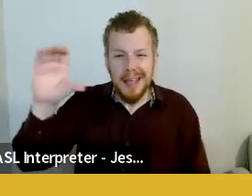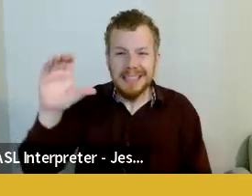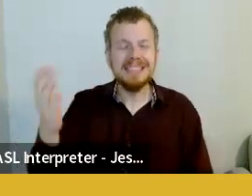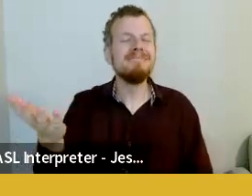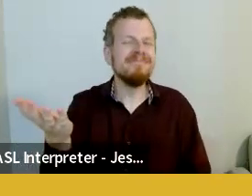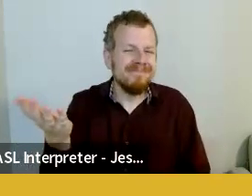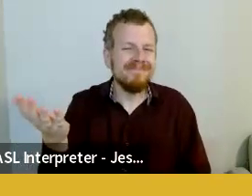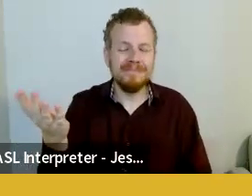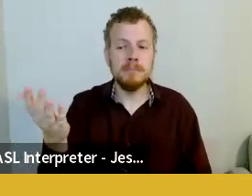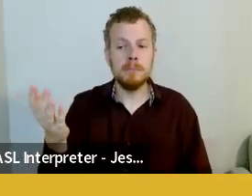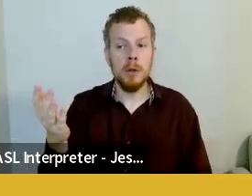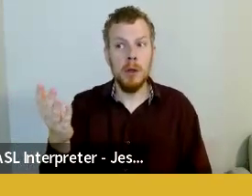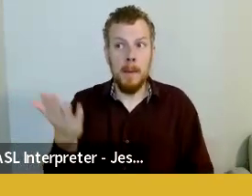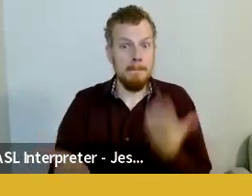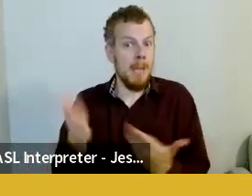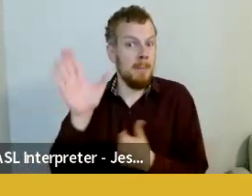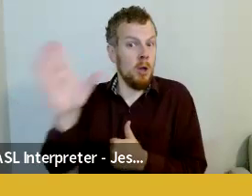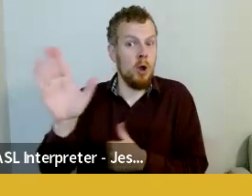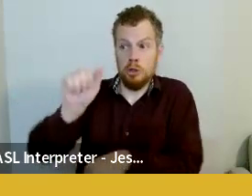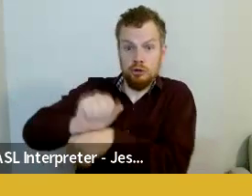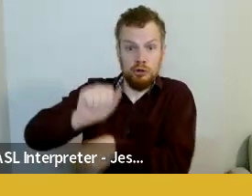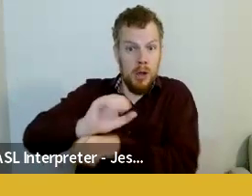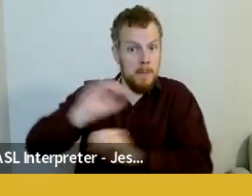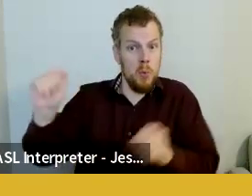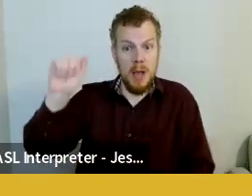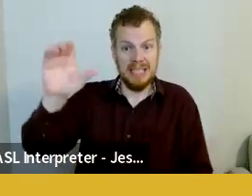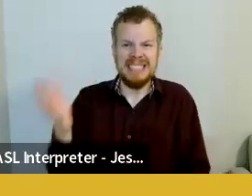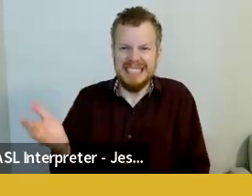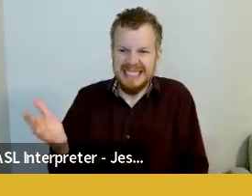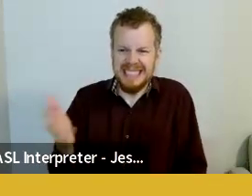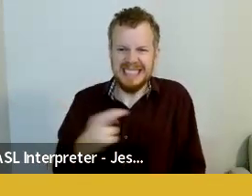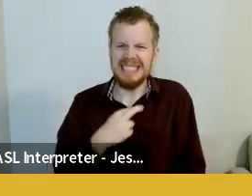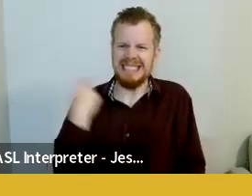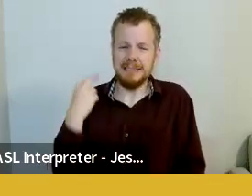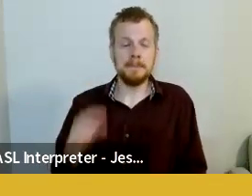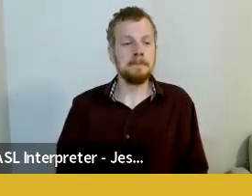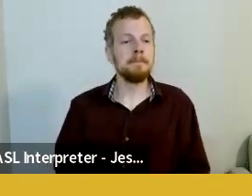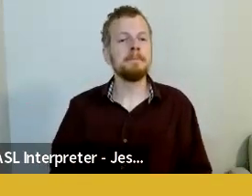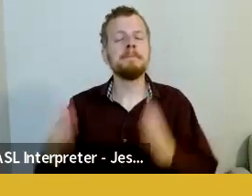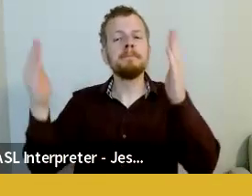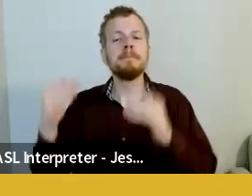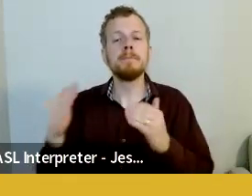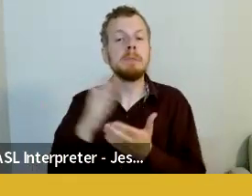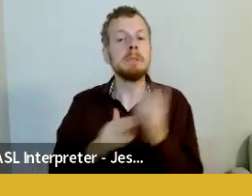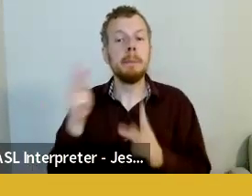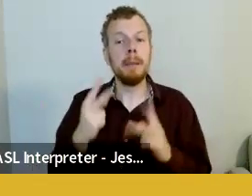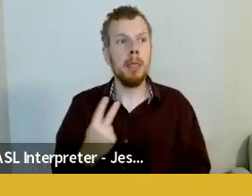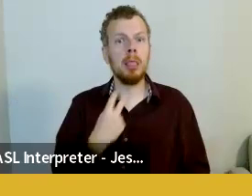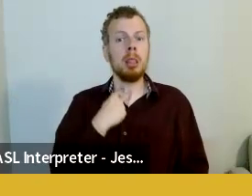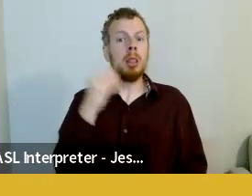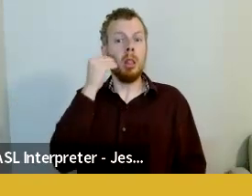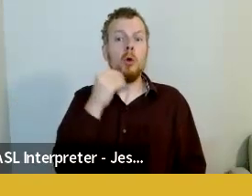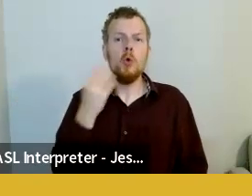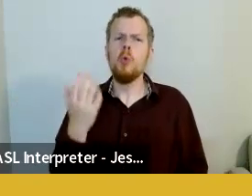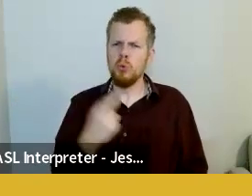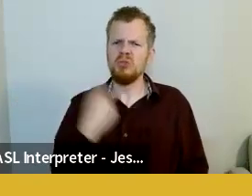work somewhere that does not have AC. Some social factors are folks who are homebound, people